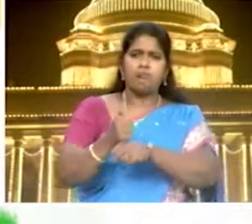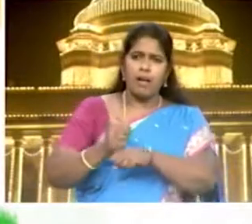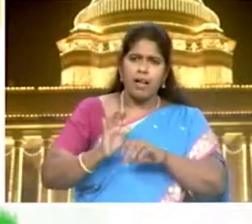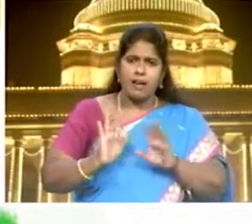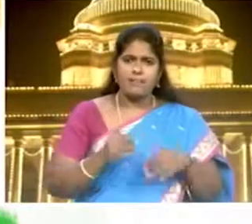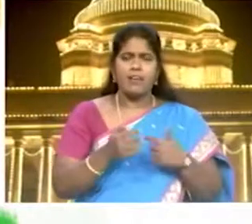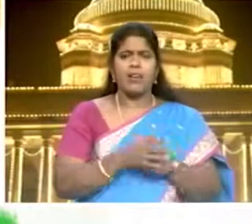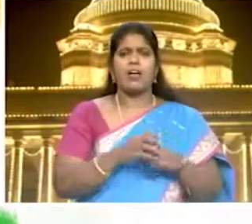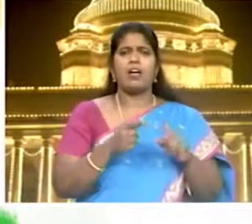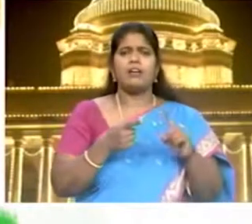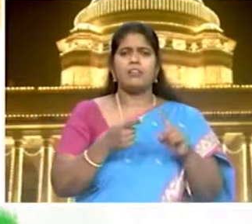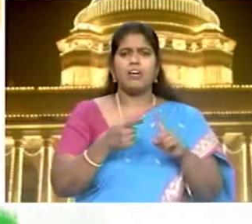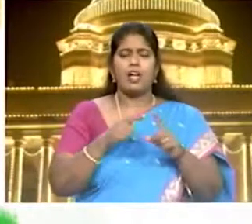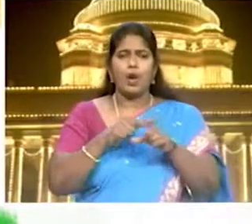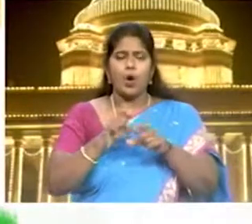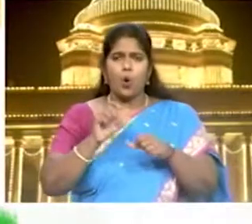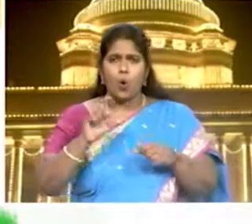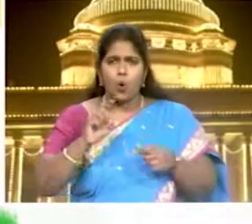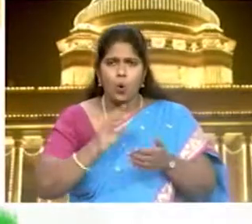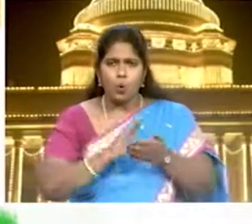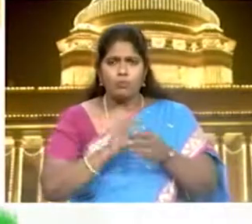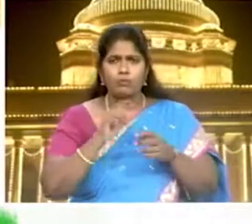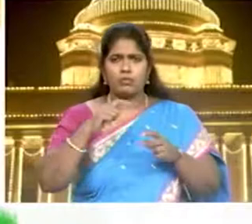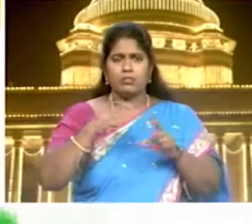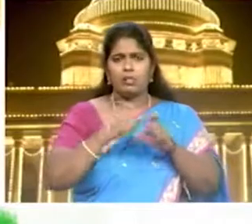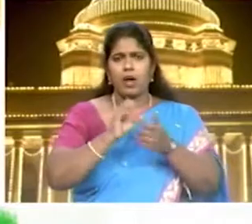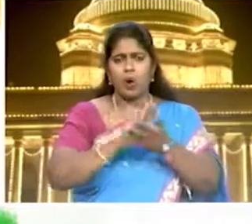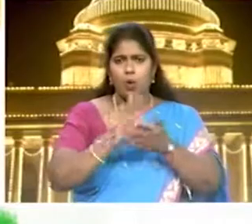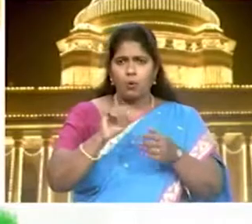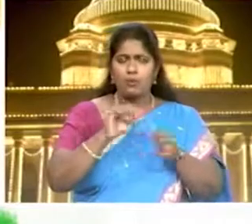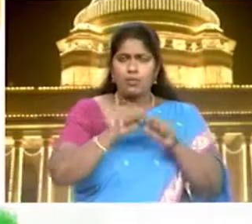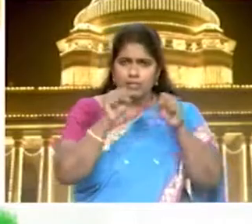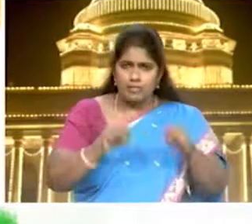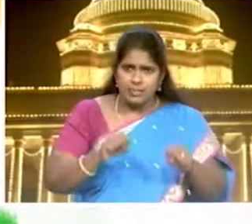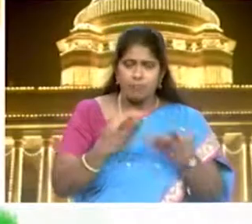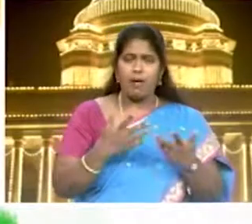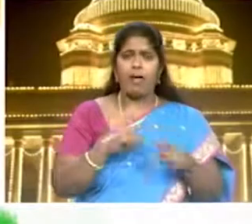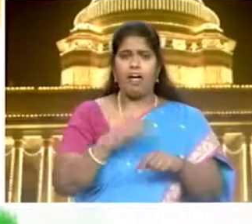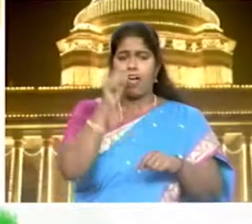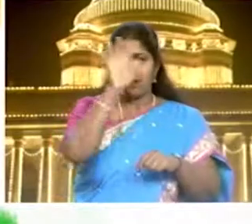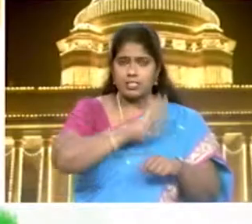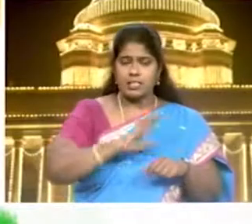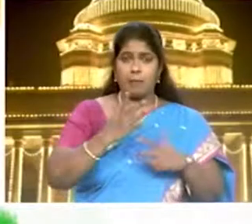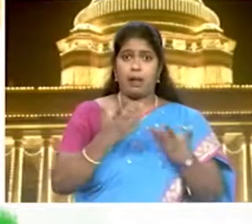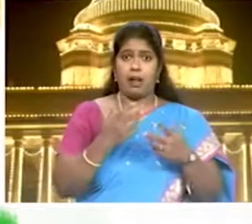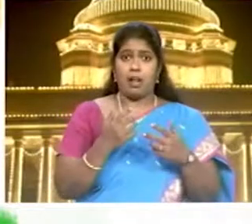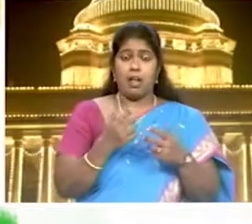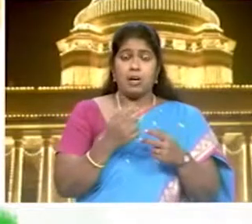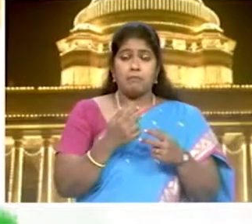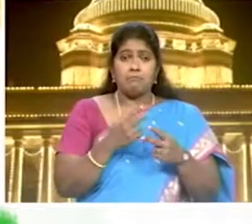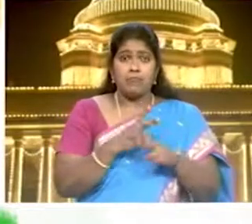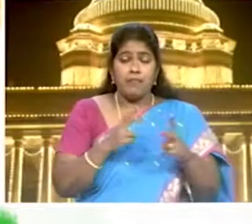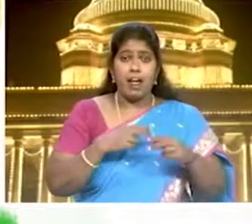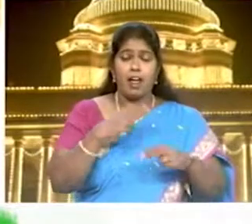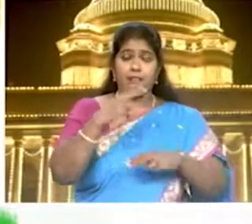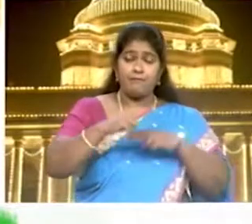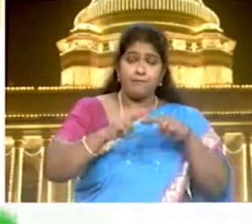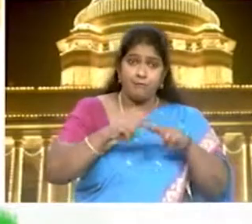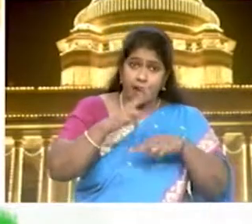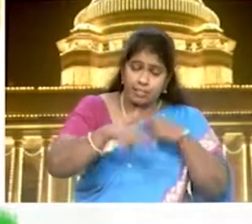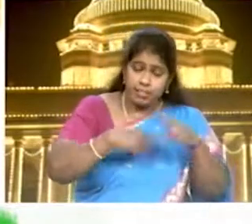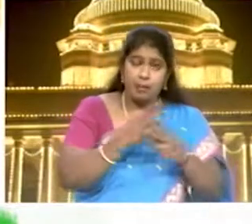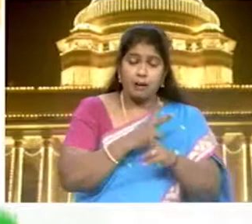The success of startups in our country, especially the growing number of unicorns, is a